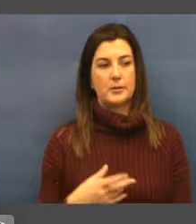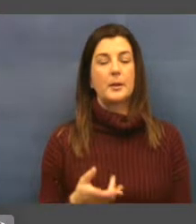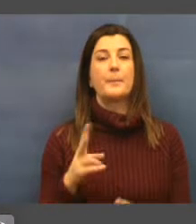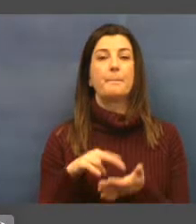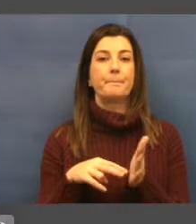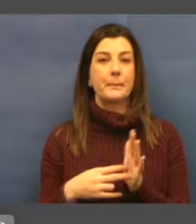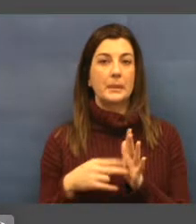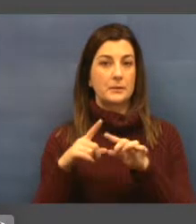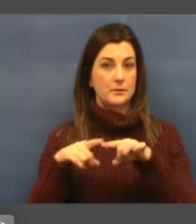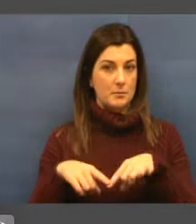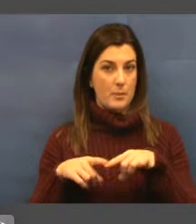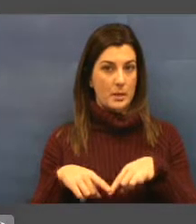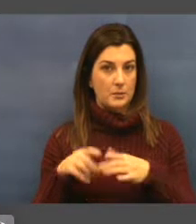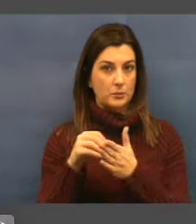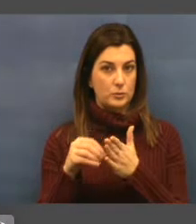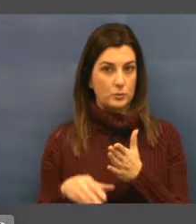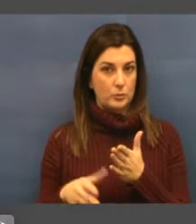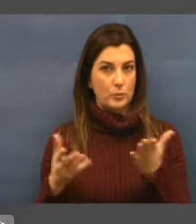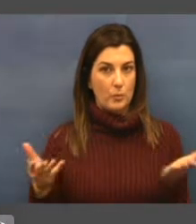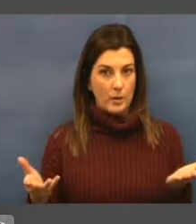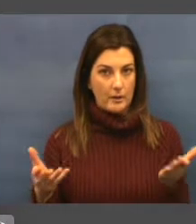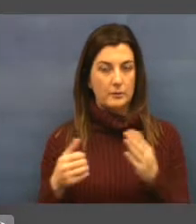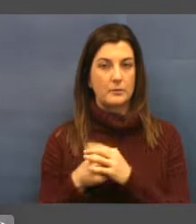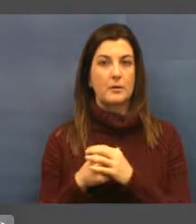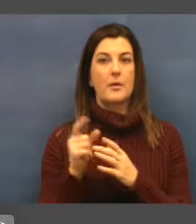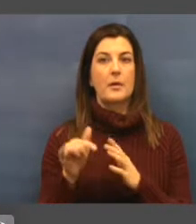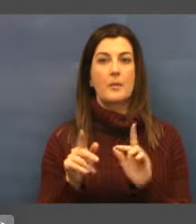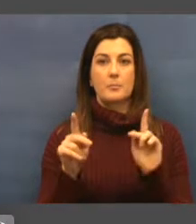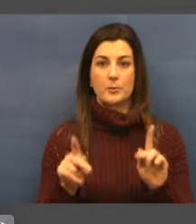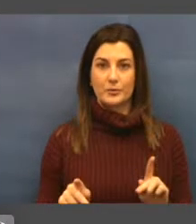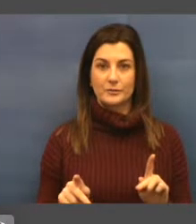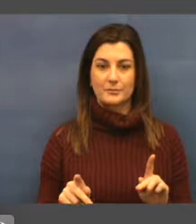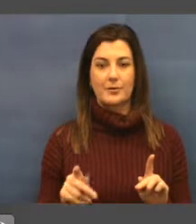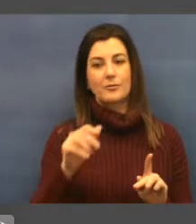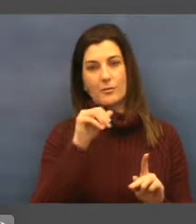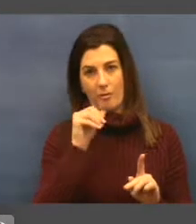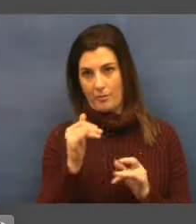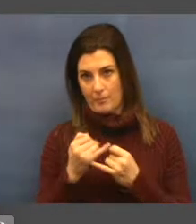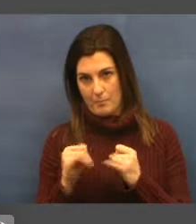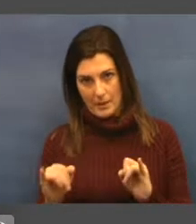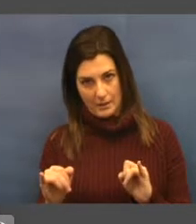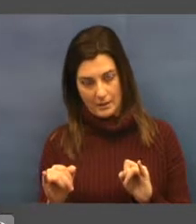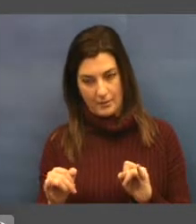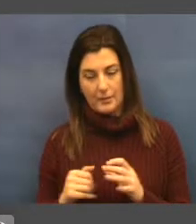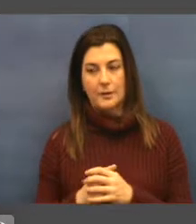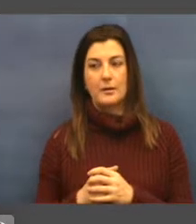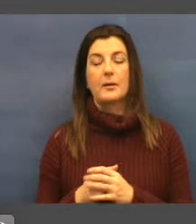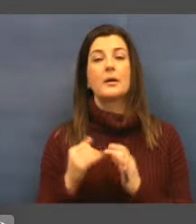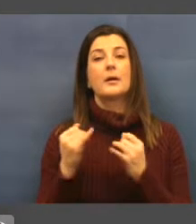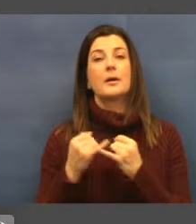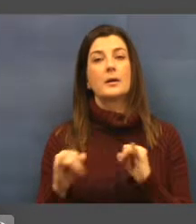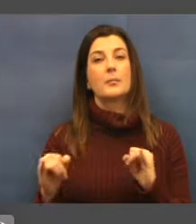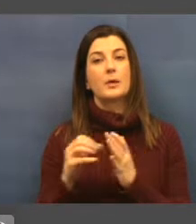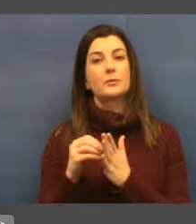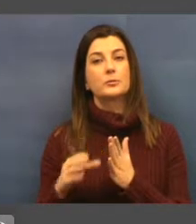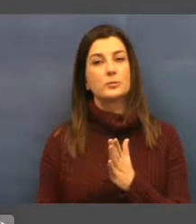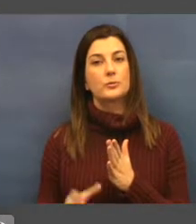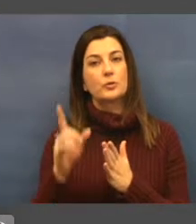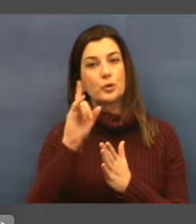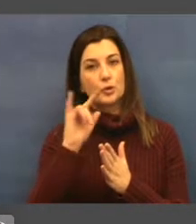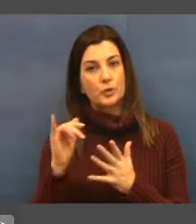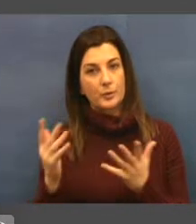of a dependent student is essentially somebody who is not an independent student. And the definition of an independent student is